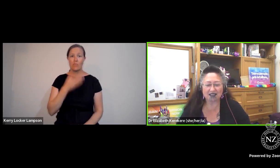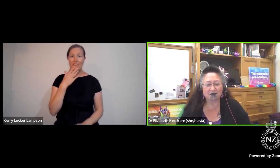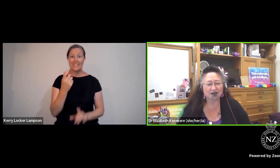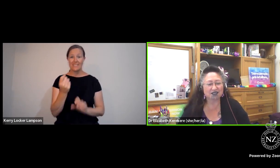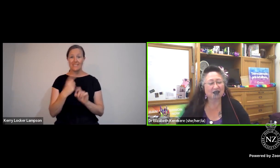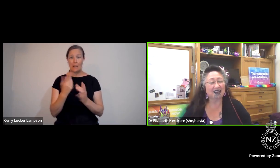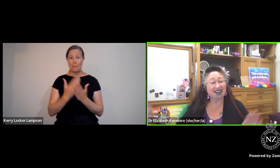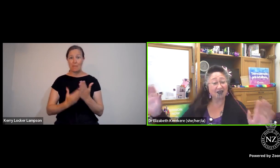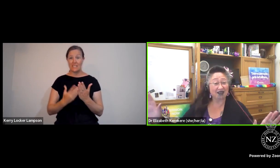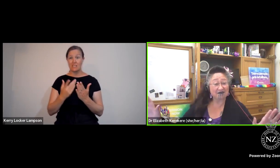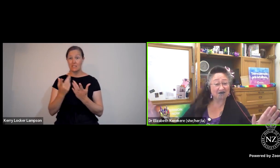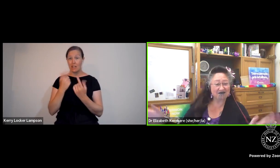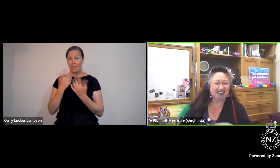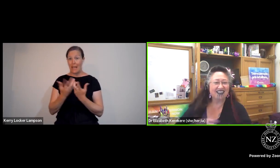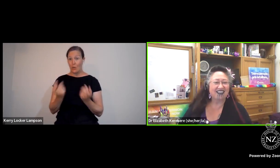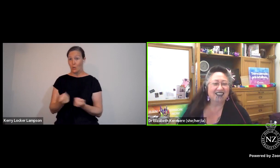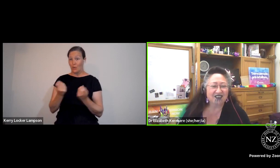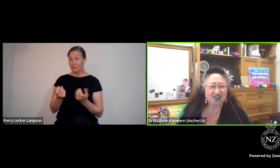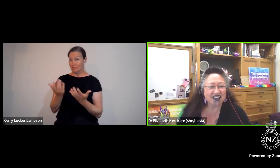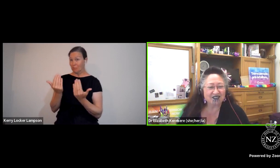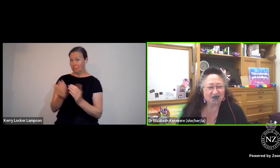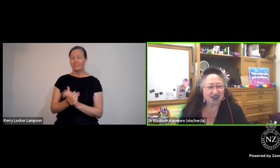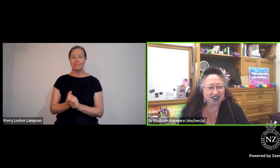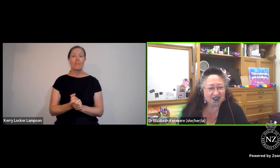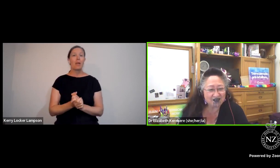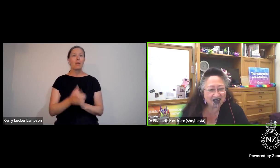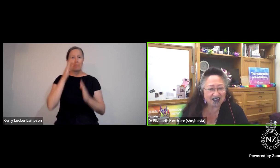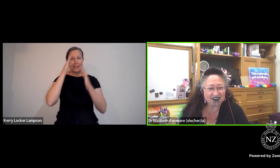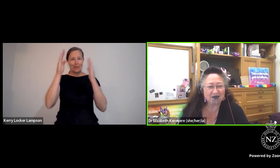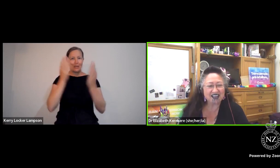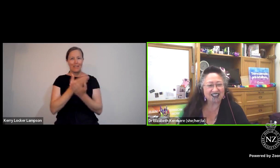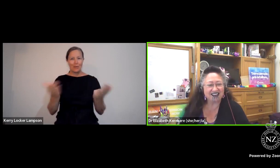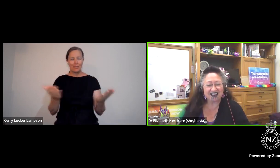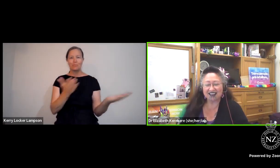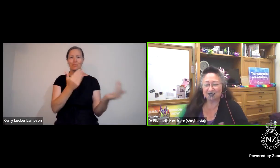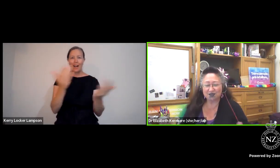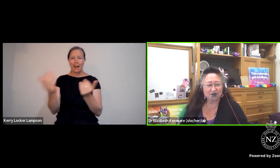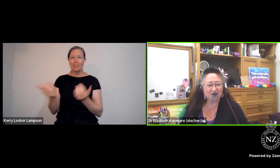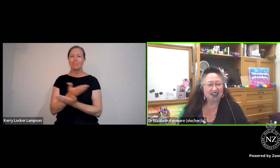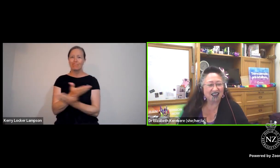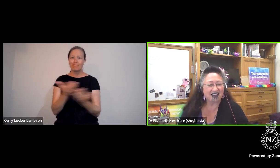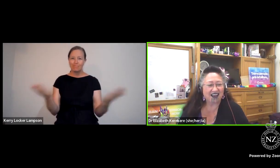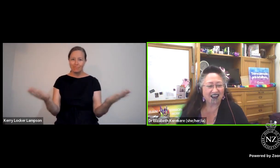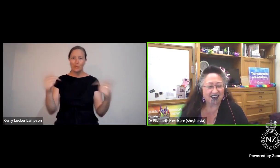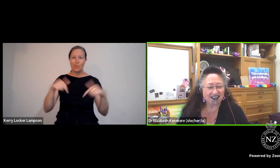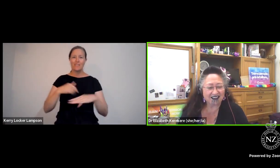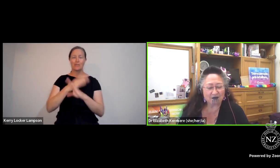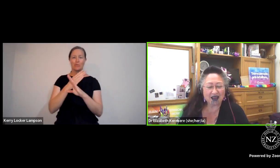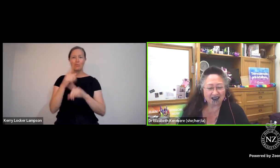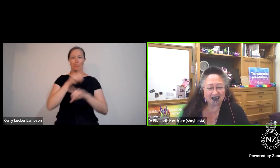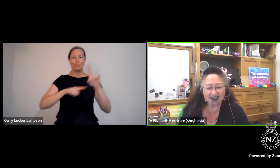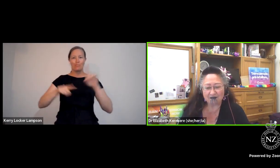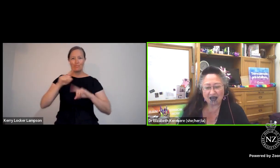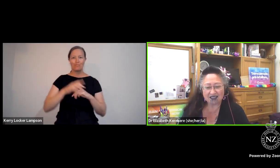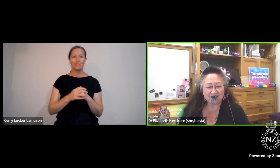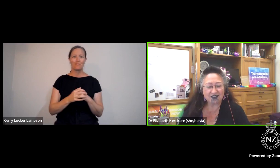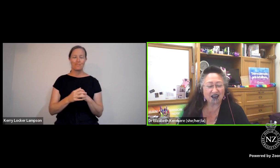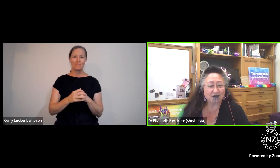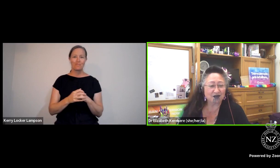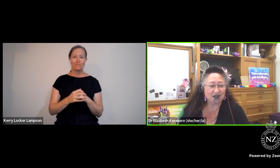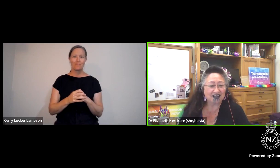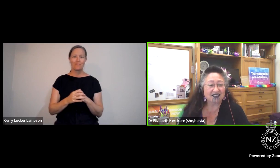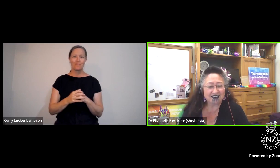me know how that works. But anyway, kia ora everybody. Nau mai, hara mai ki tēnei Zoom. I pāna ki a